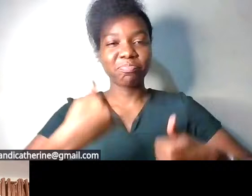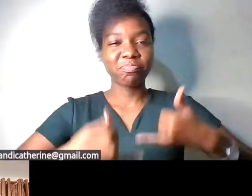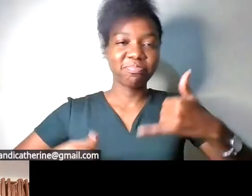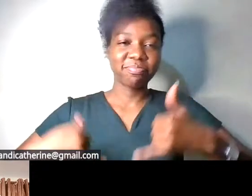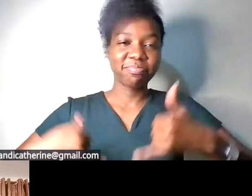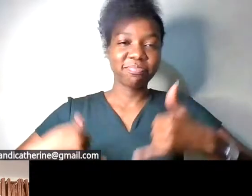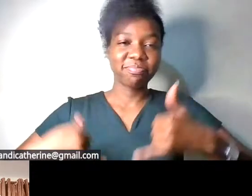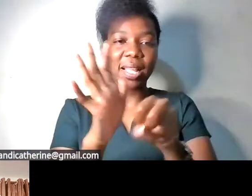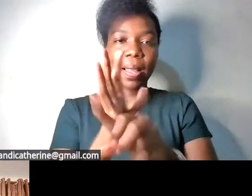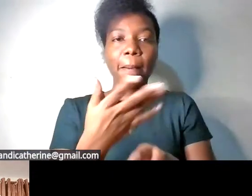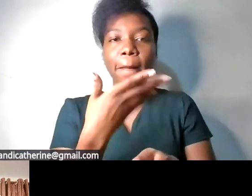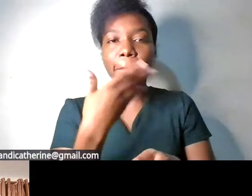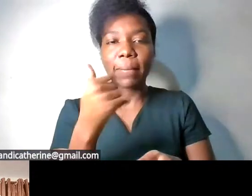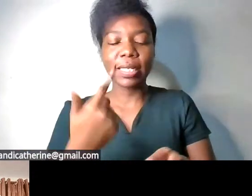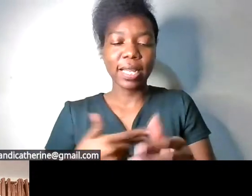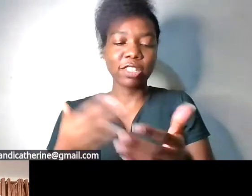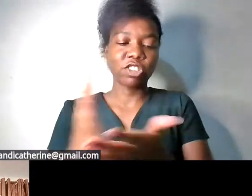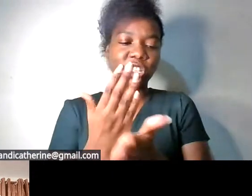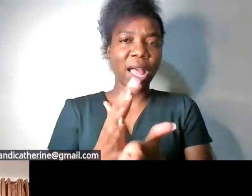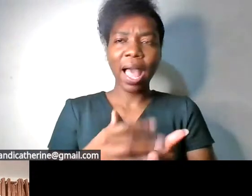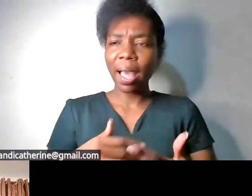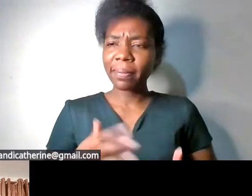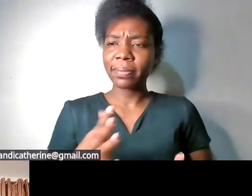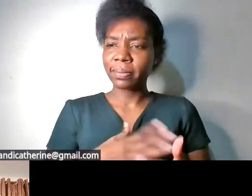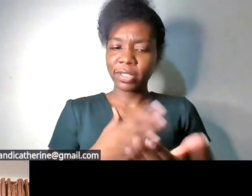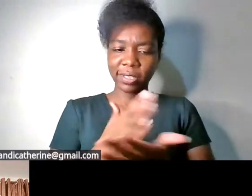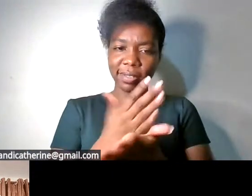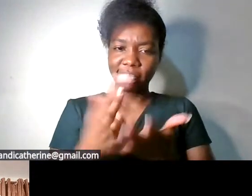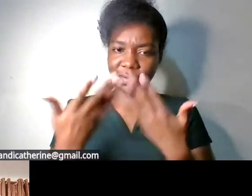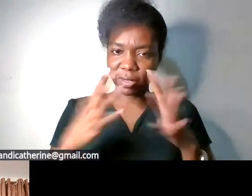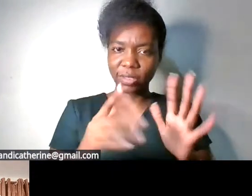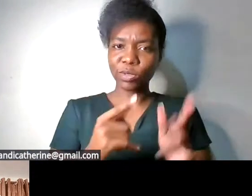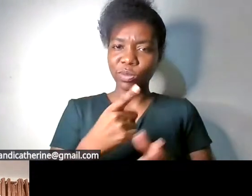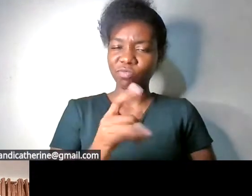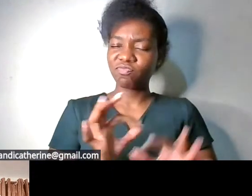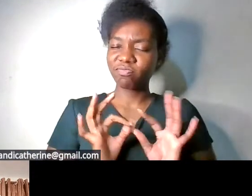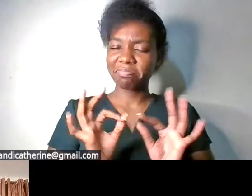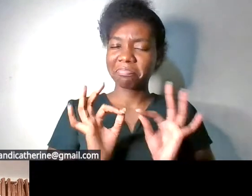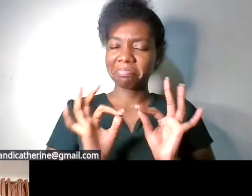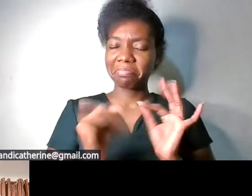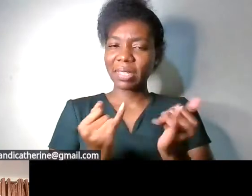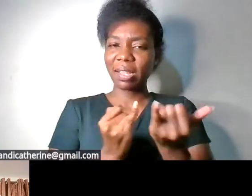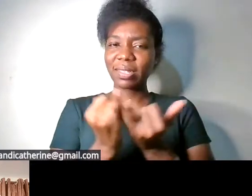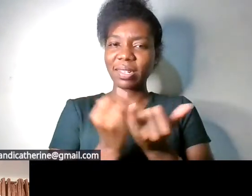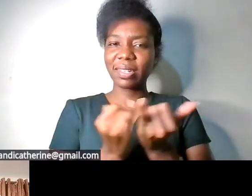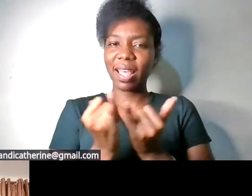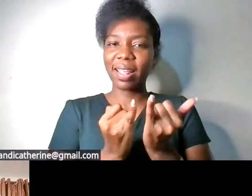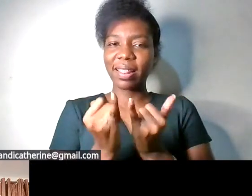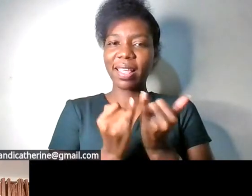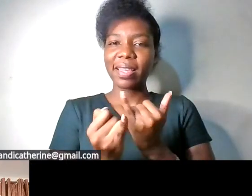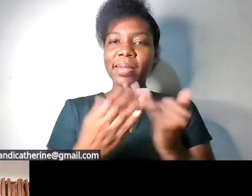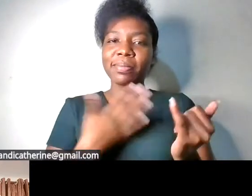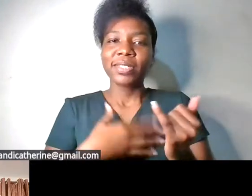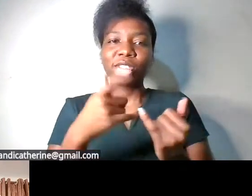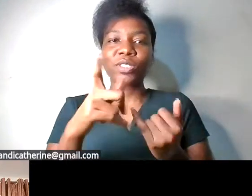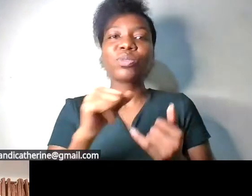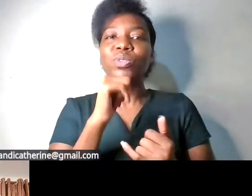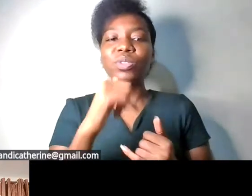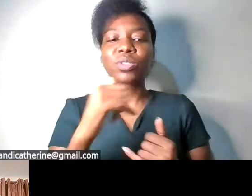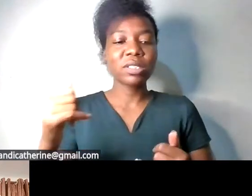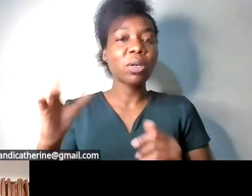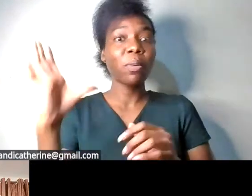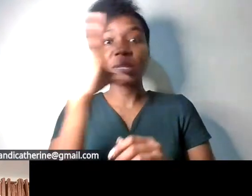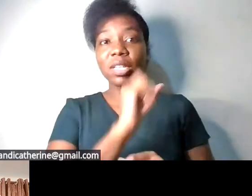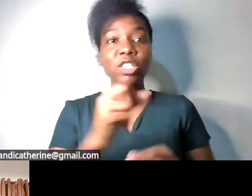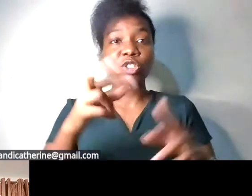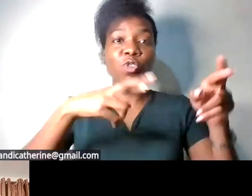the photos with. Oh, no, I already did. You are looking very nice on Saturday. Please don't miss out on our next road trip. Huh? And then we